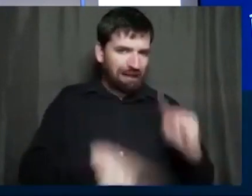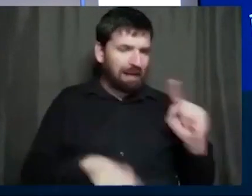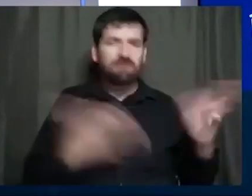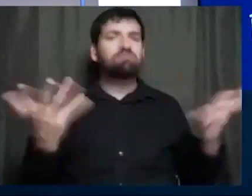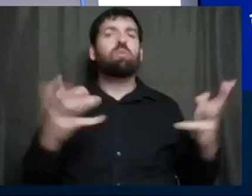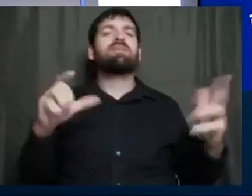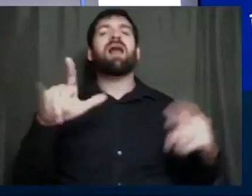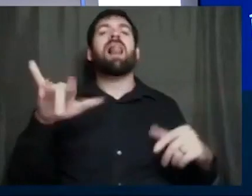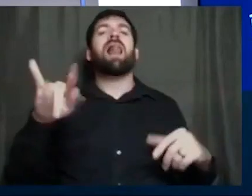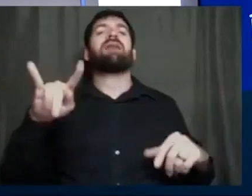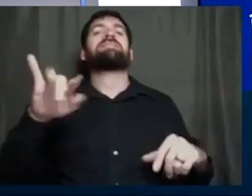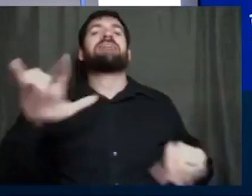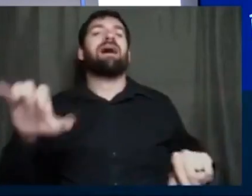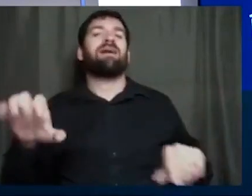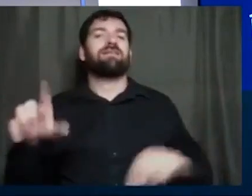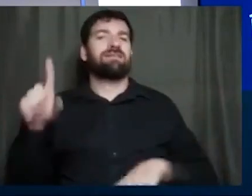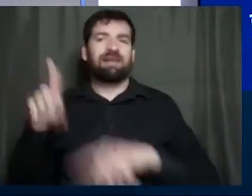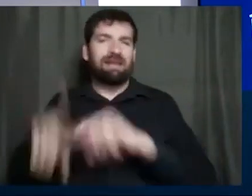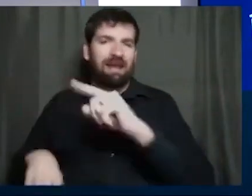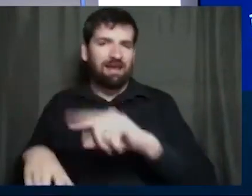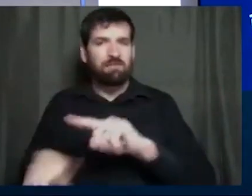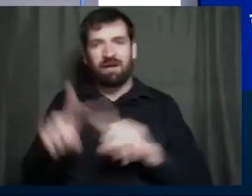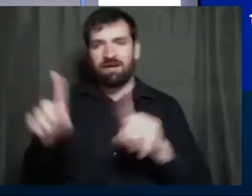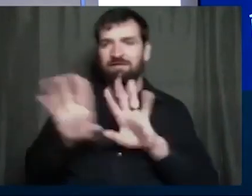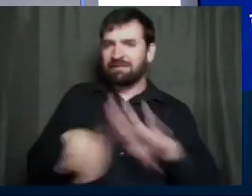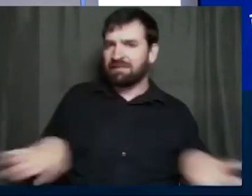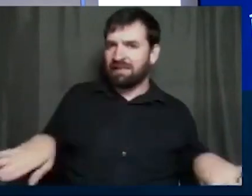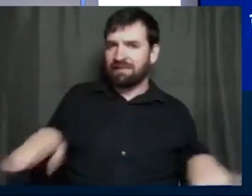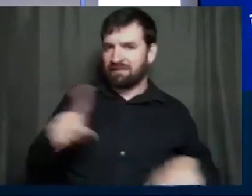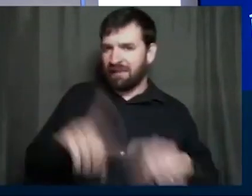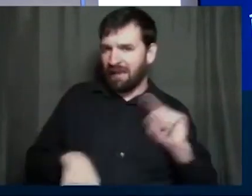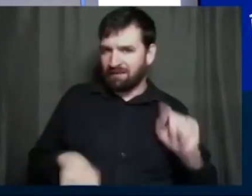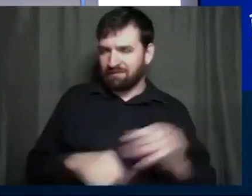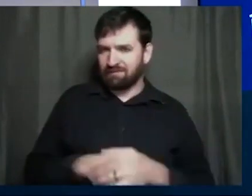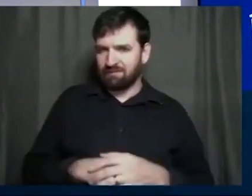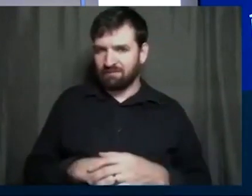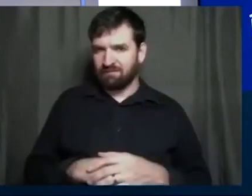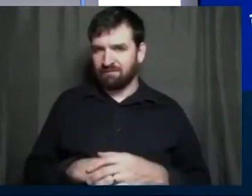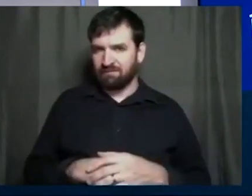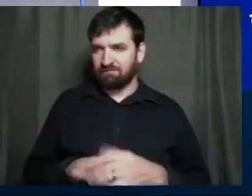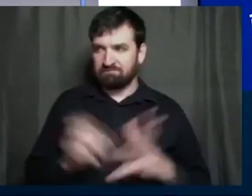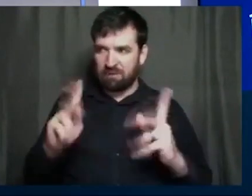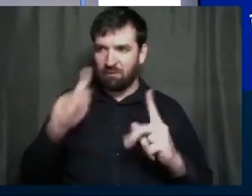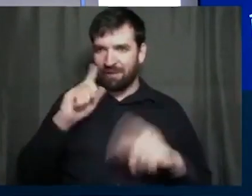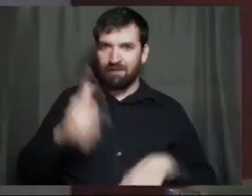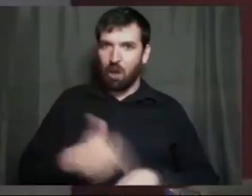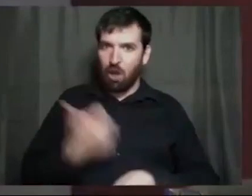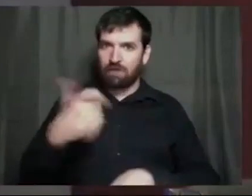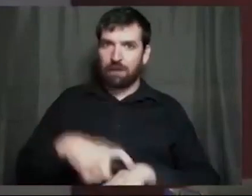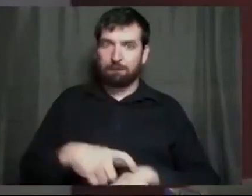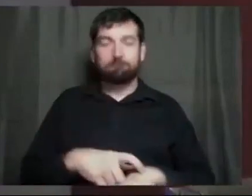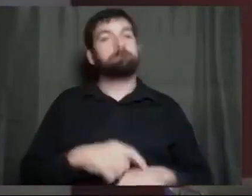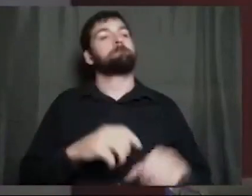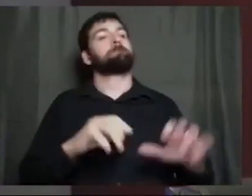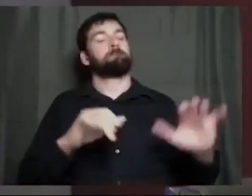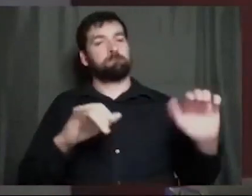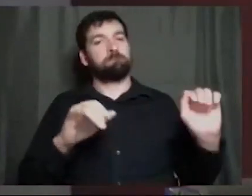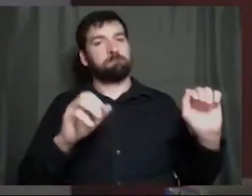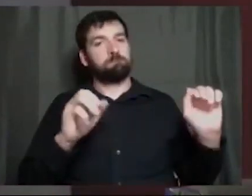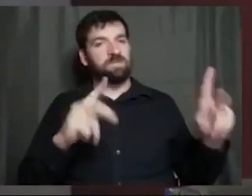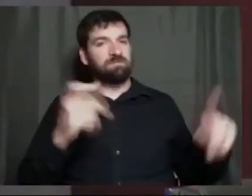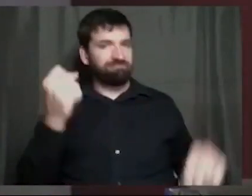vaccinated, but we can't get our kids vaccinated? People just thinking it's taking a long time. Yeah, okay, so here's the